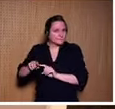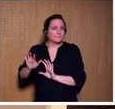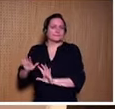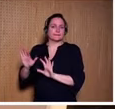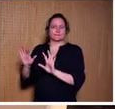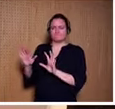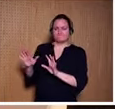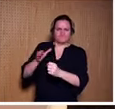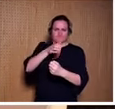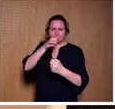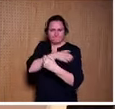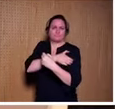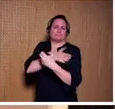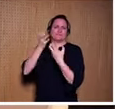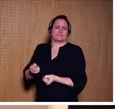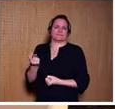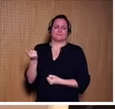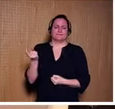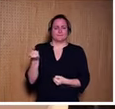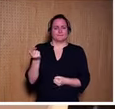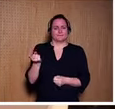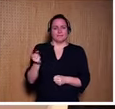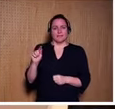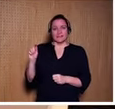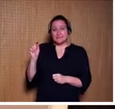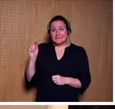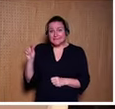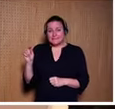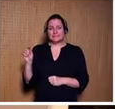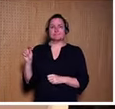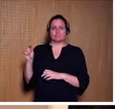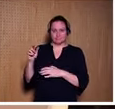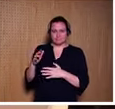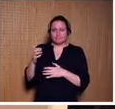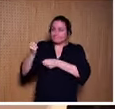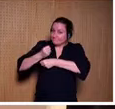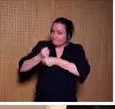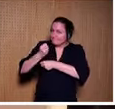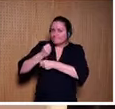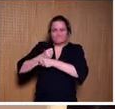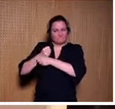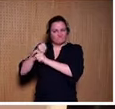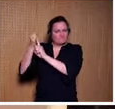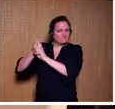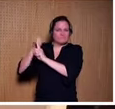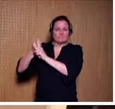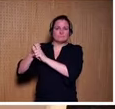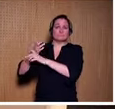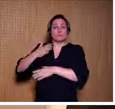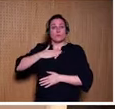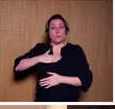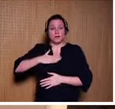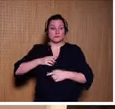and others before us, they're working with anti-democratic actors who want to take away